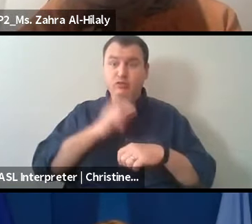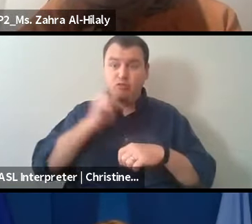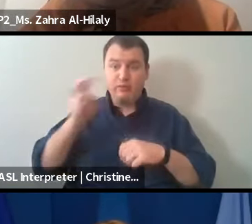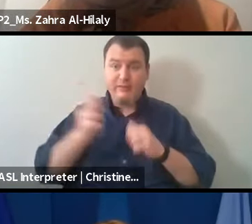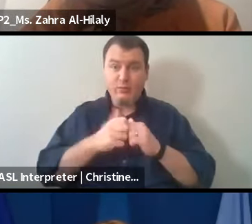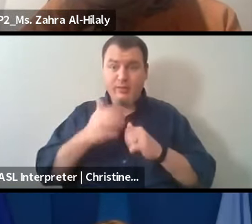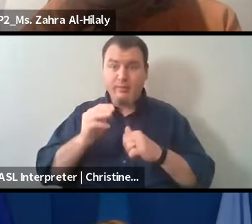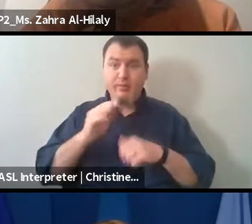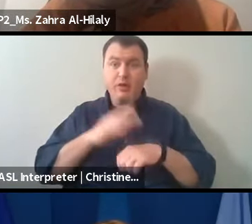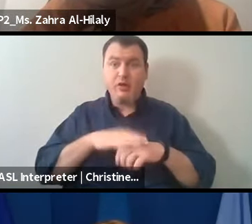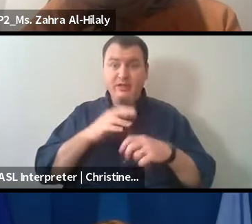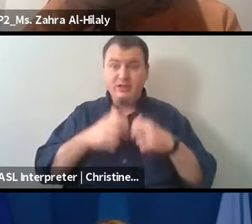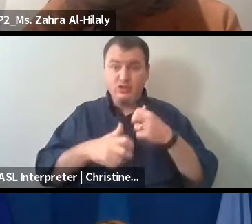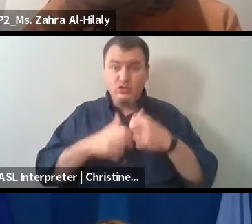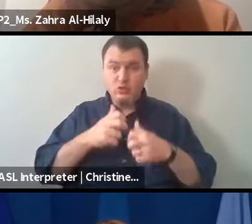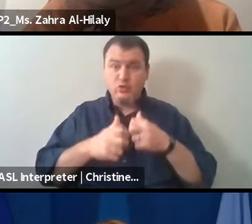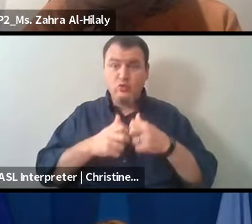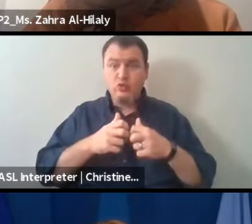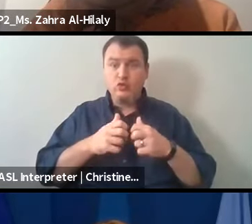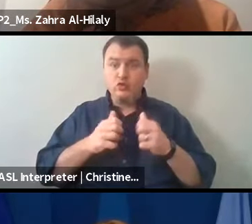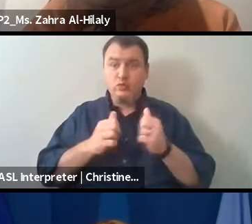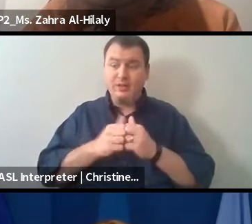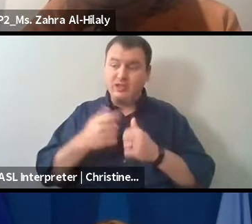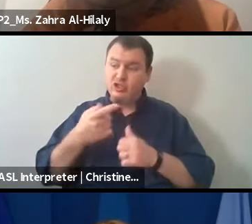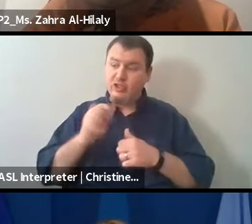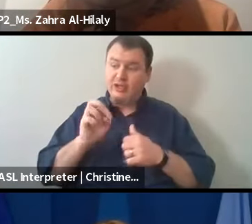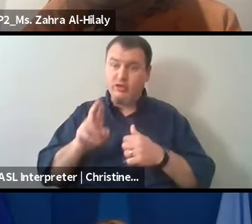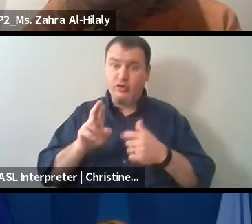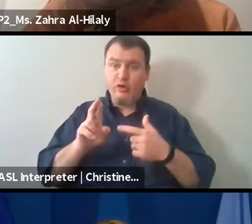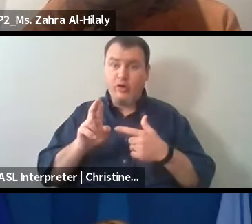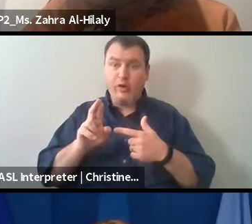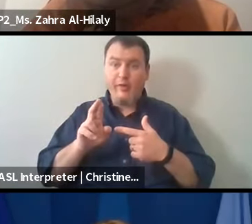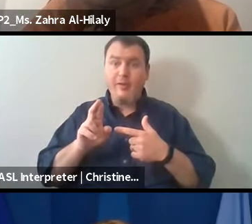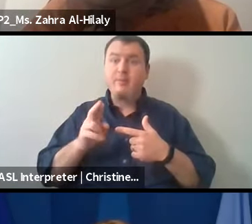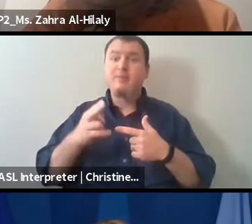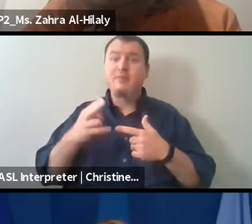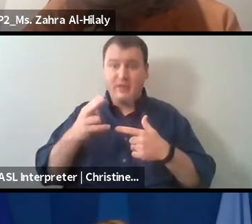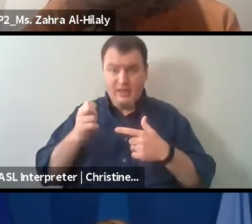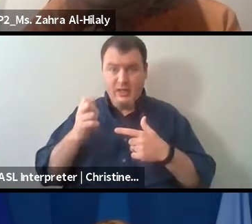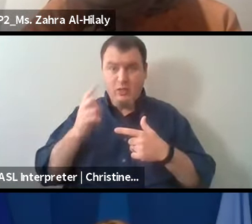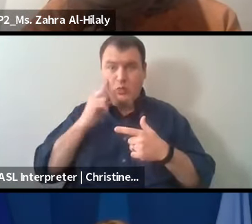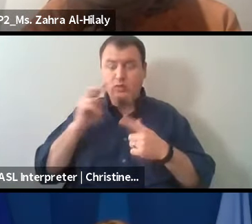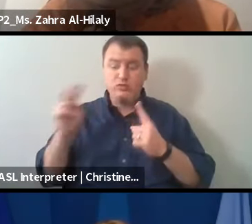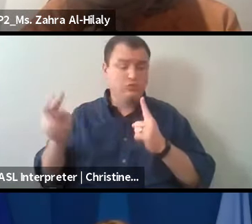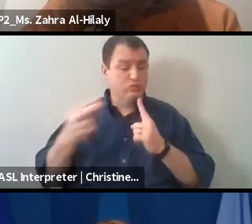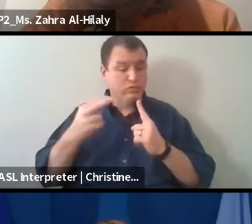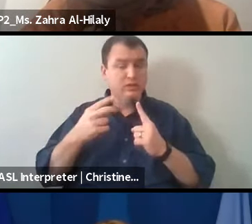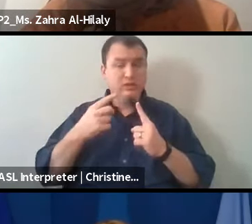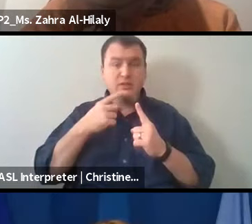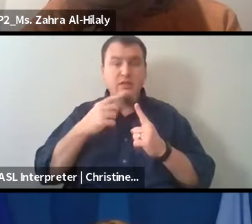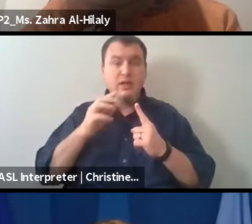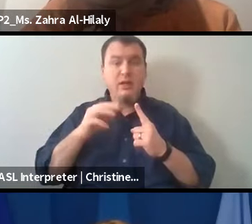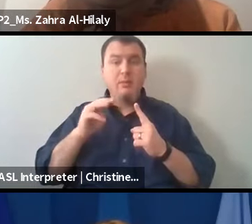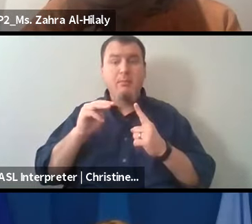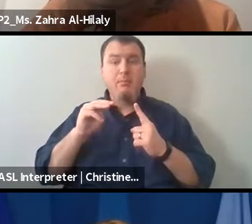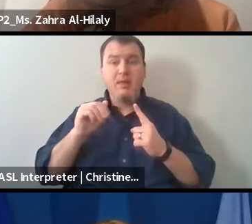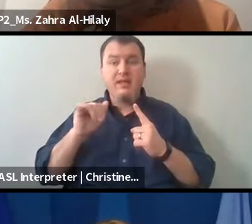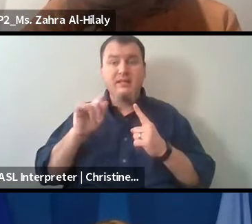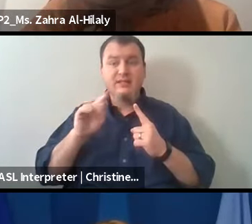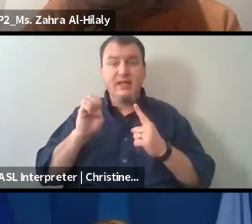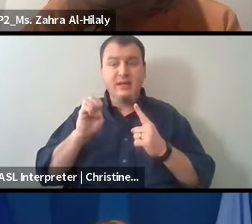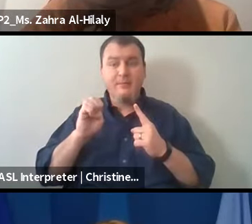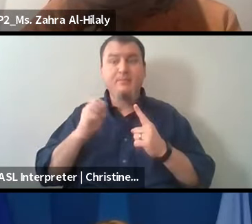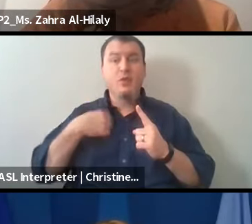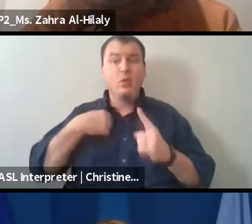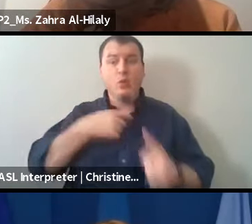him on issues, gender, he would turn around and say, "Mate,